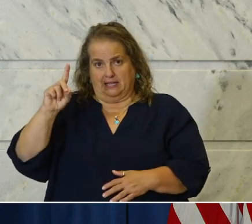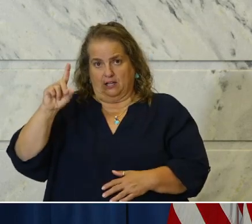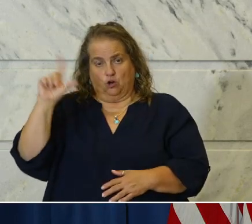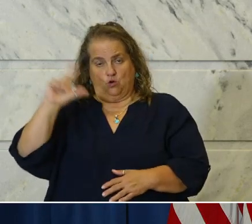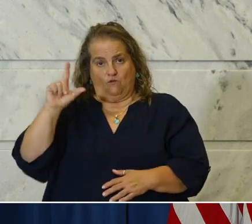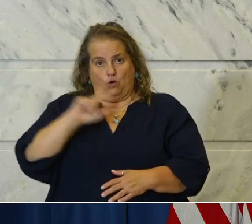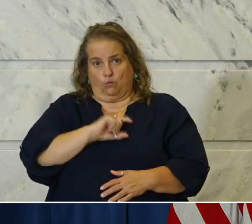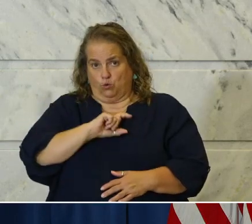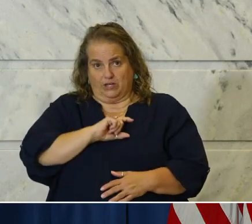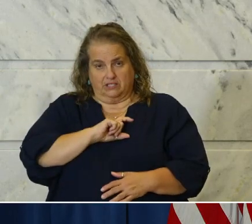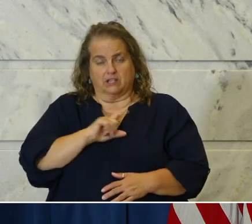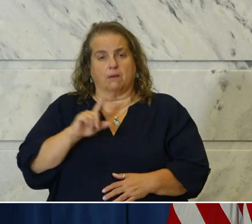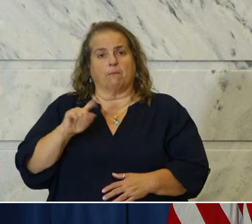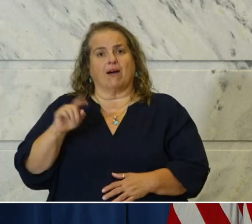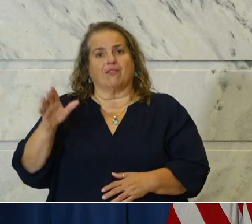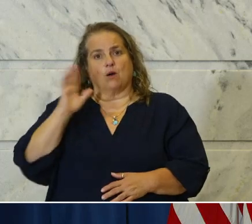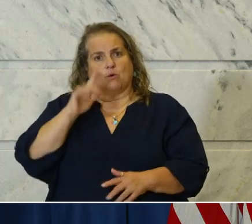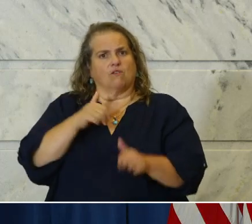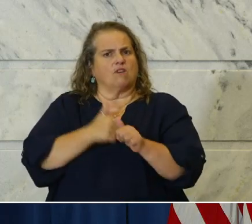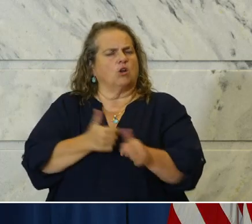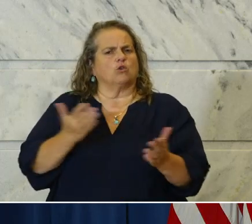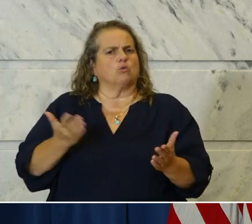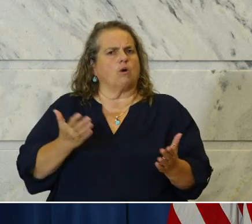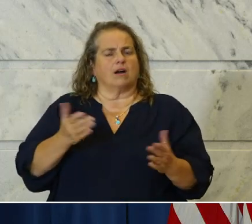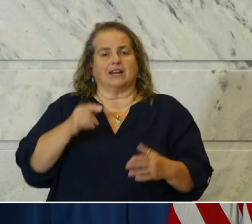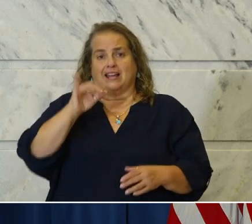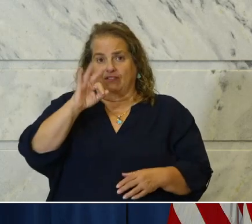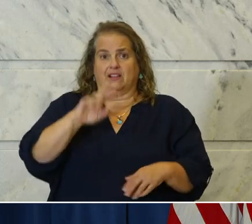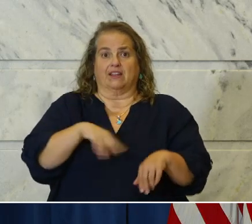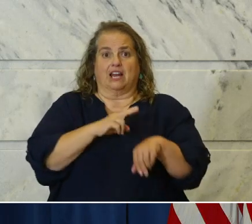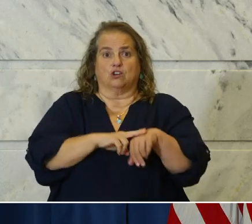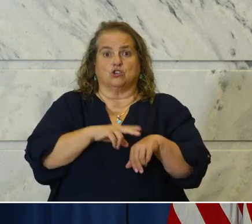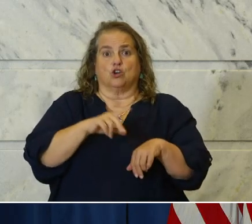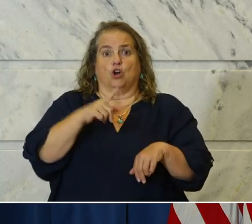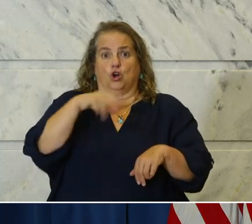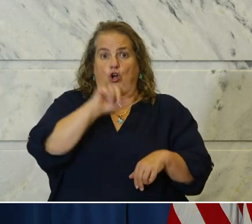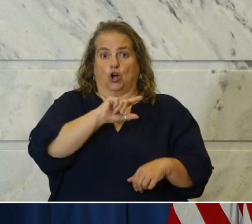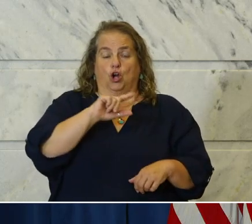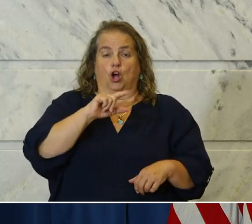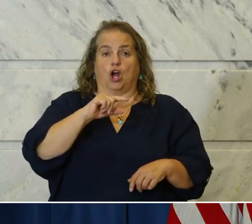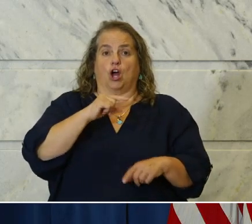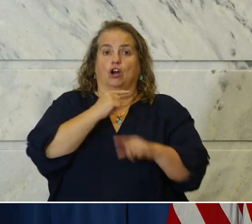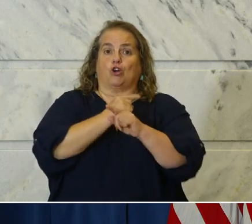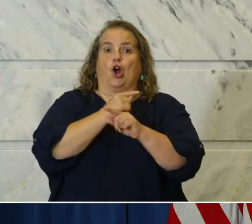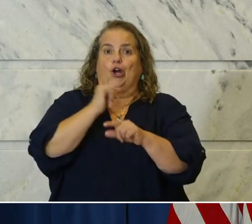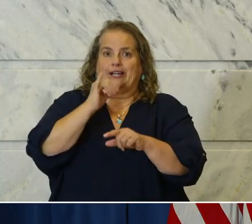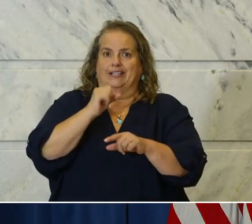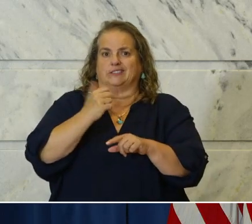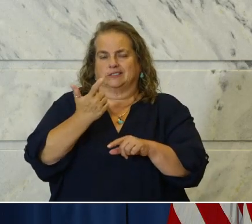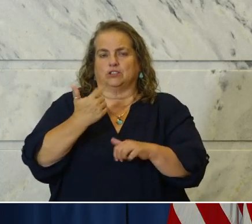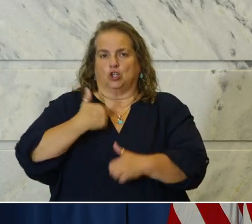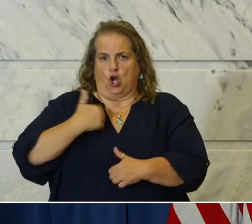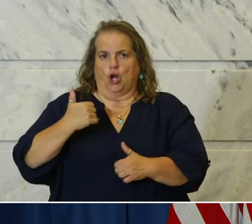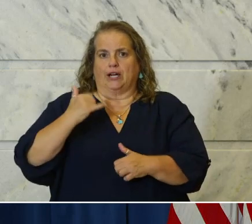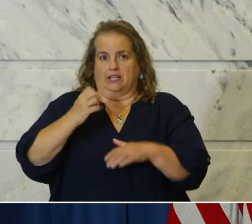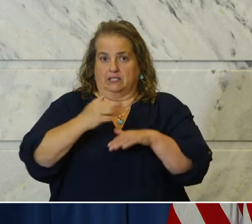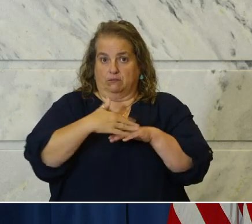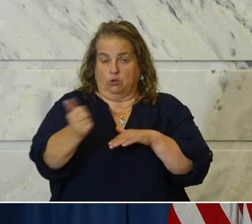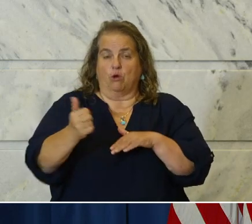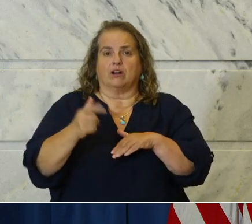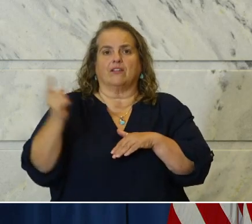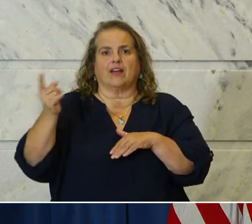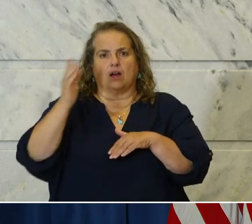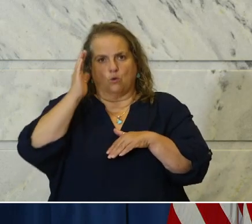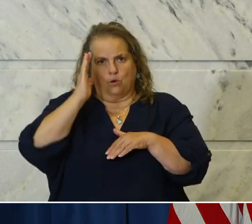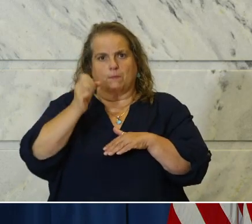The question is on the command structure. Should the National Guard be deployed? If the National Guard is deployed, they